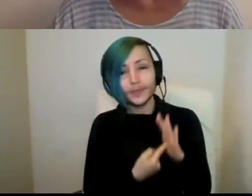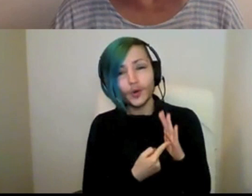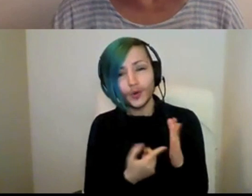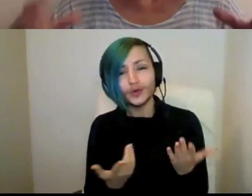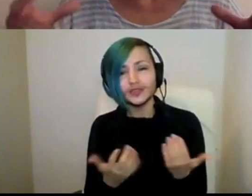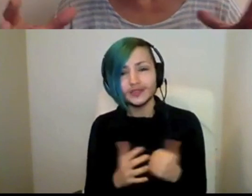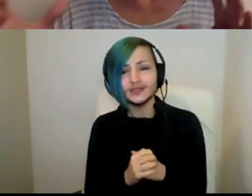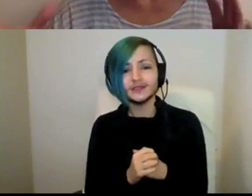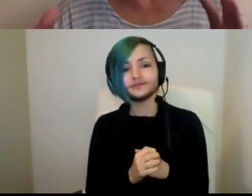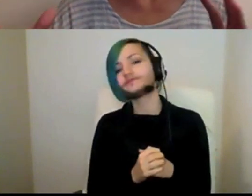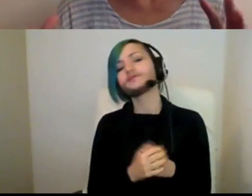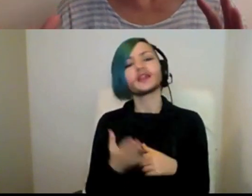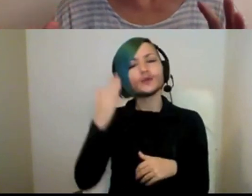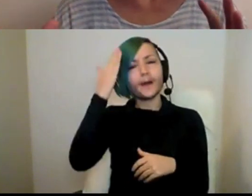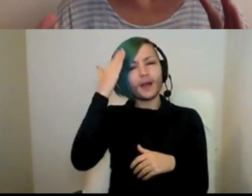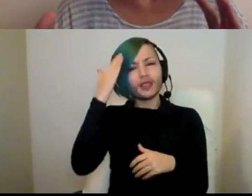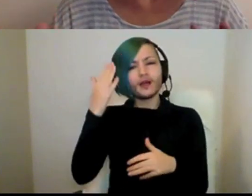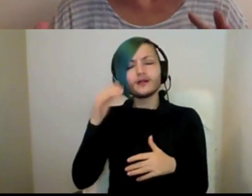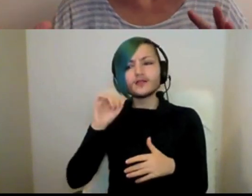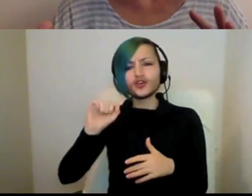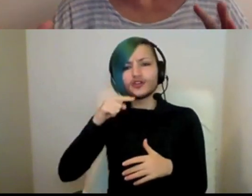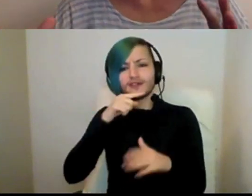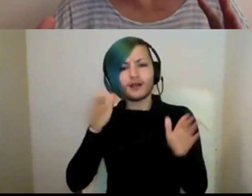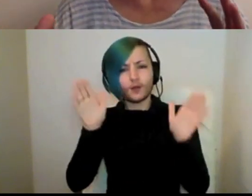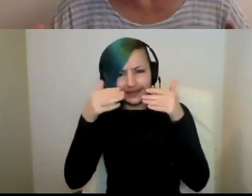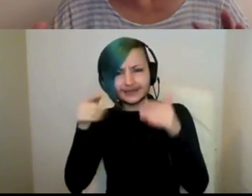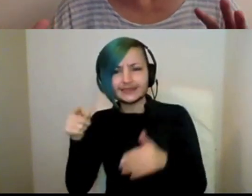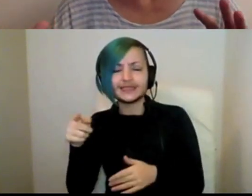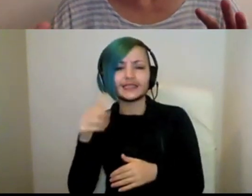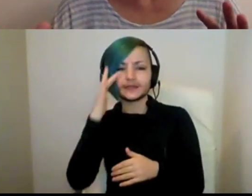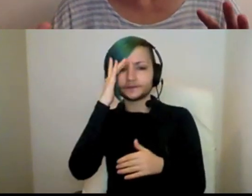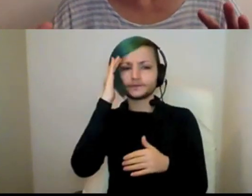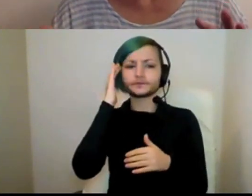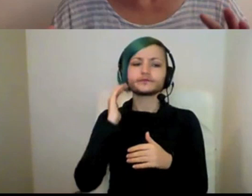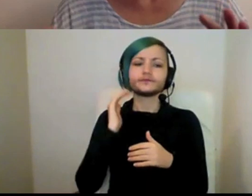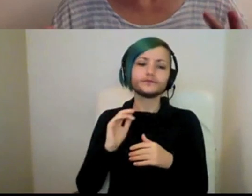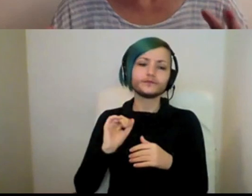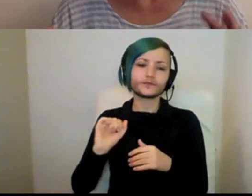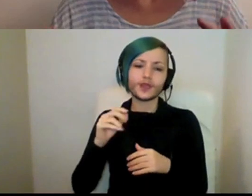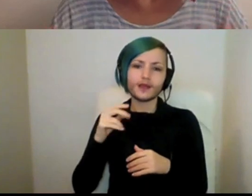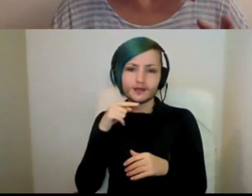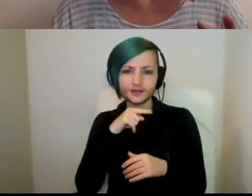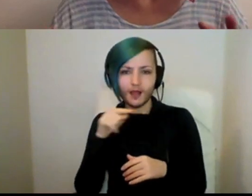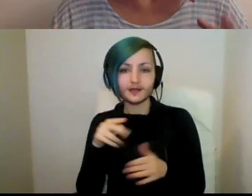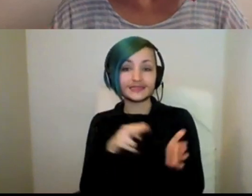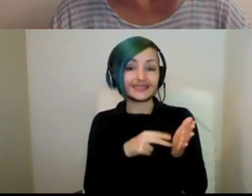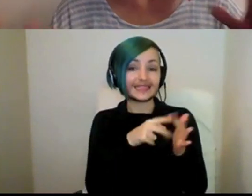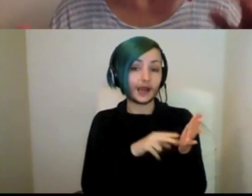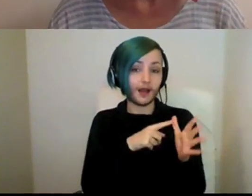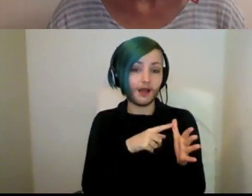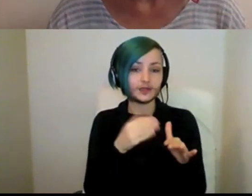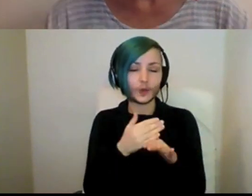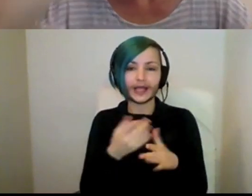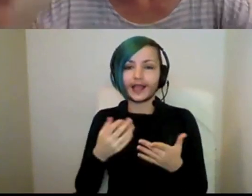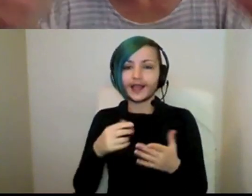had a mother of an autistic son who came, and her son, while Nana was working, her son came and took his shoes